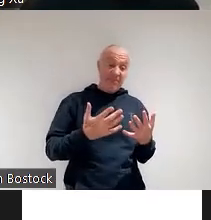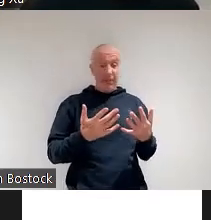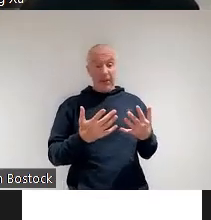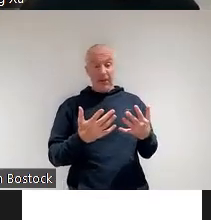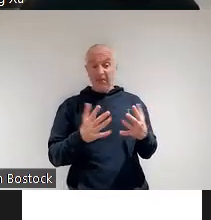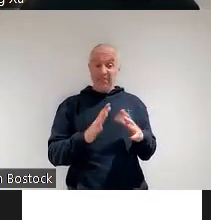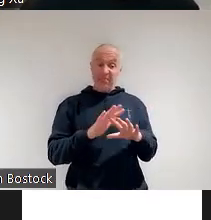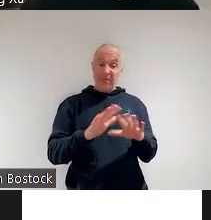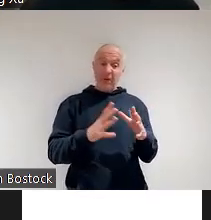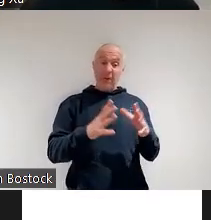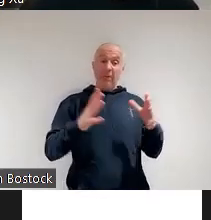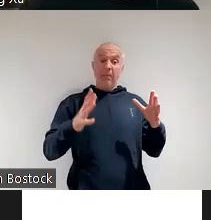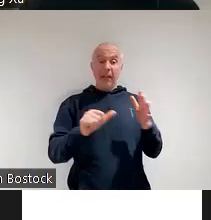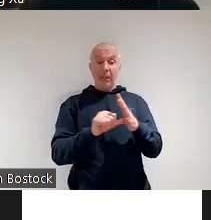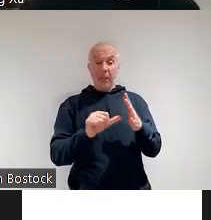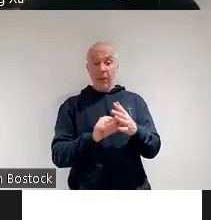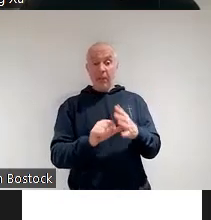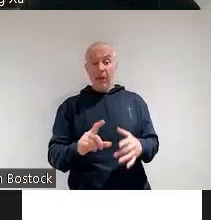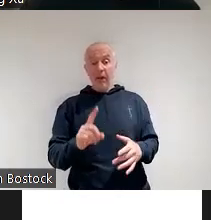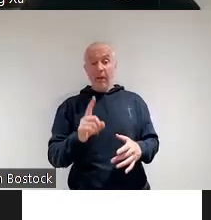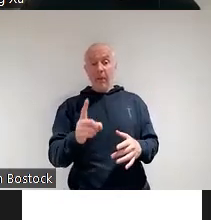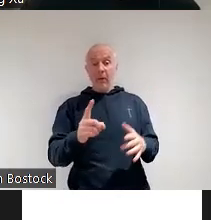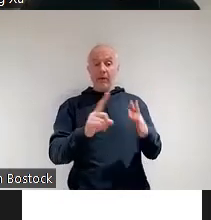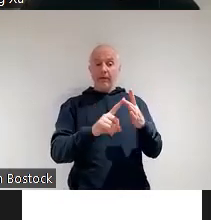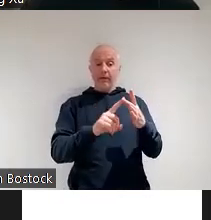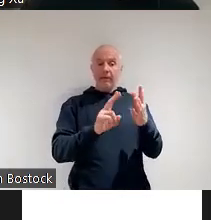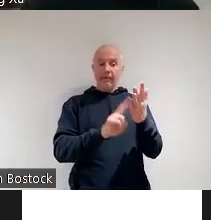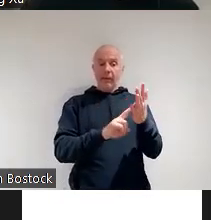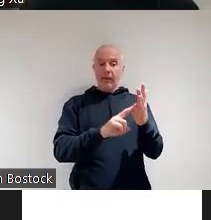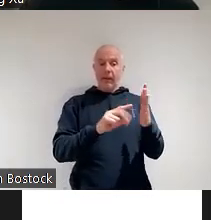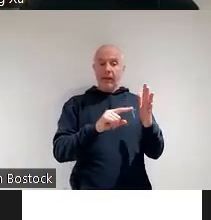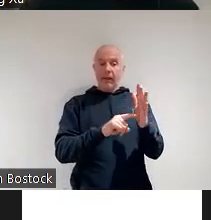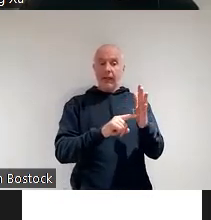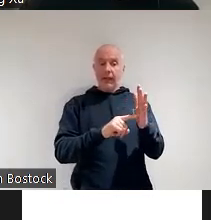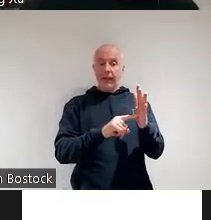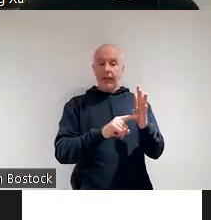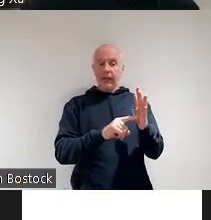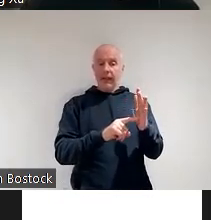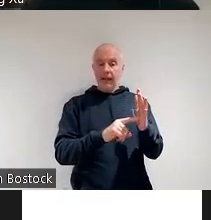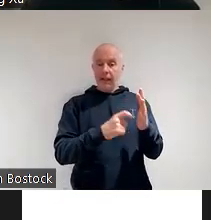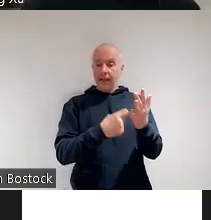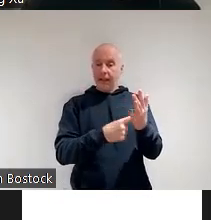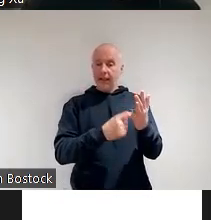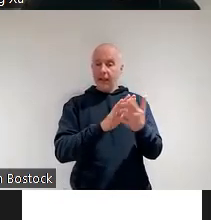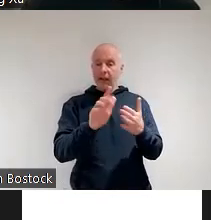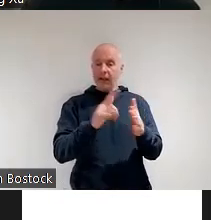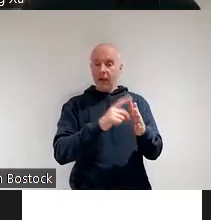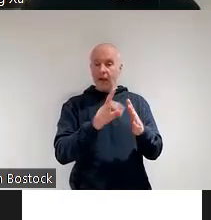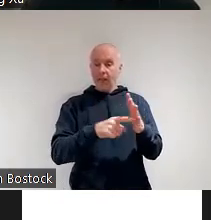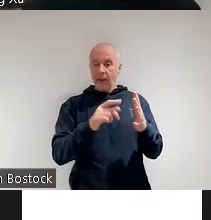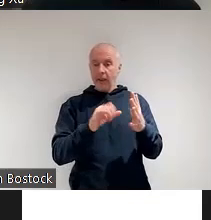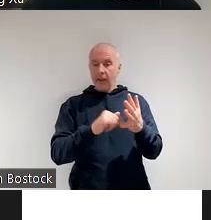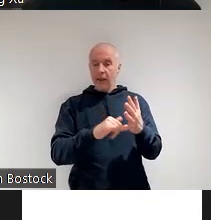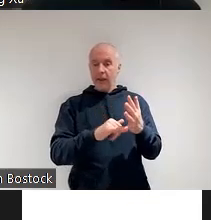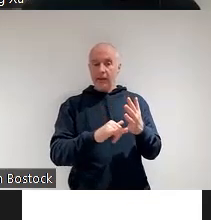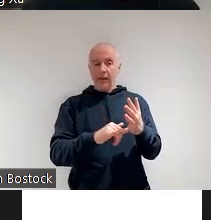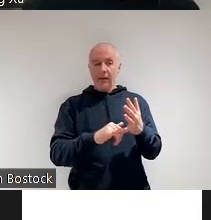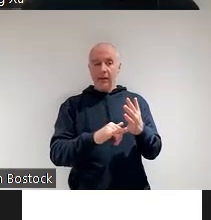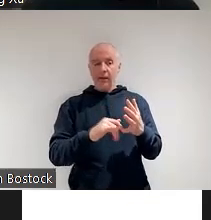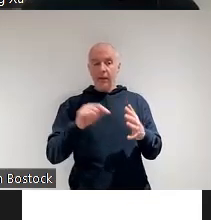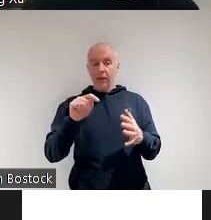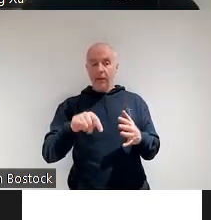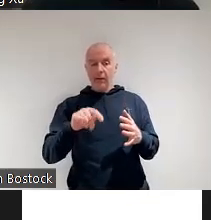However, there are also something called interharmonics. Interharmonics is not the integral of the main harmonics